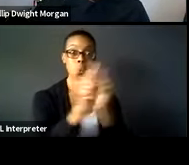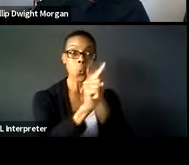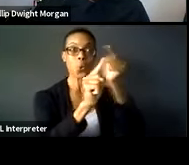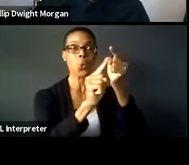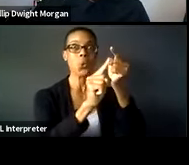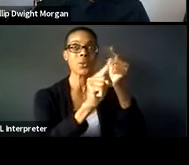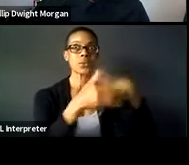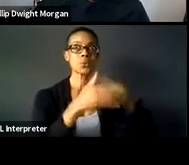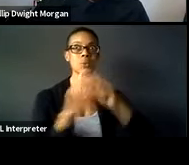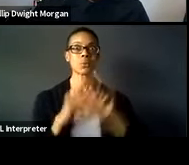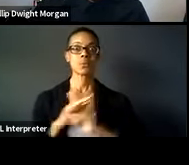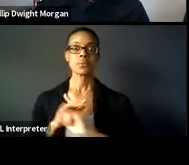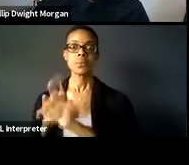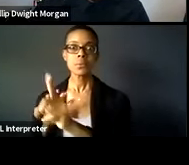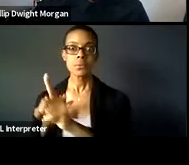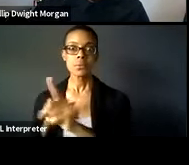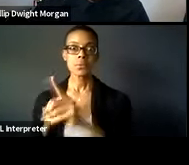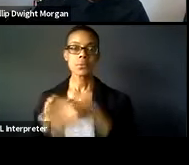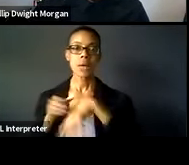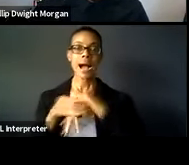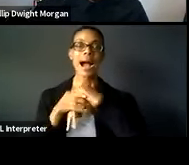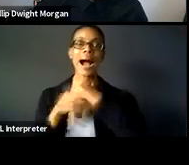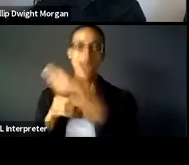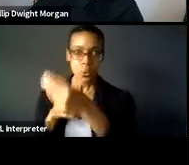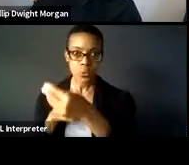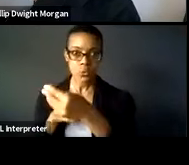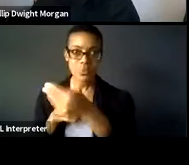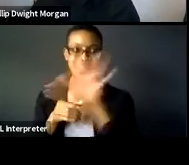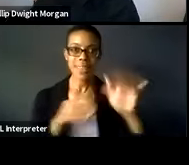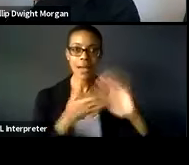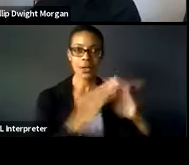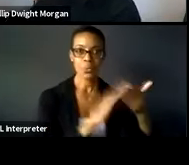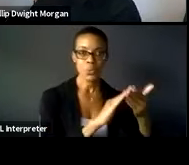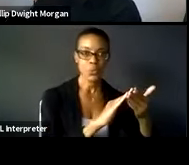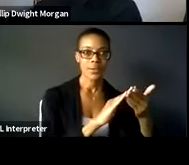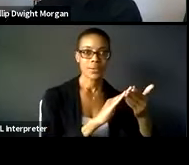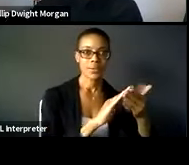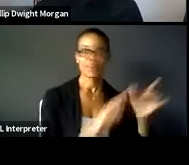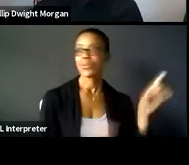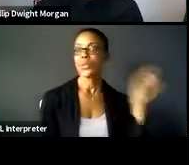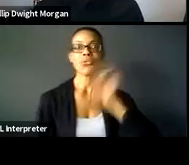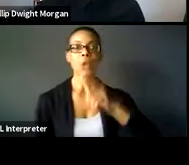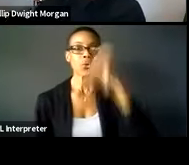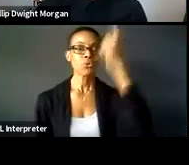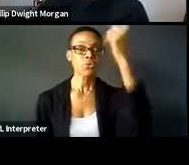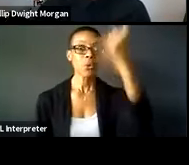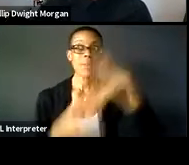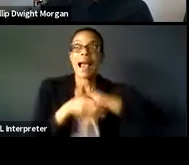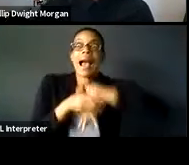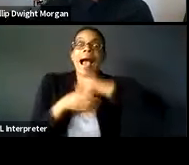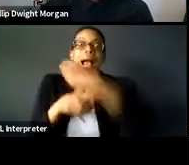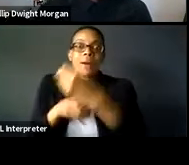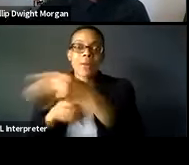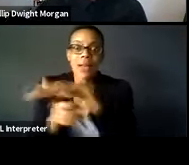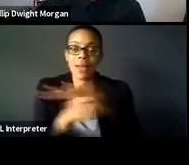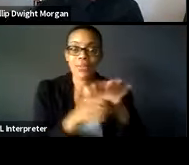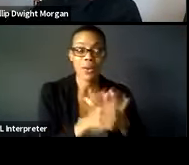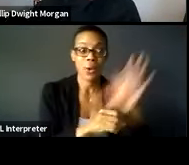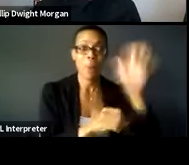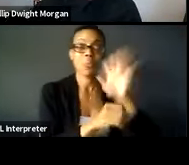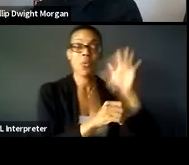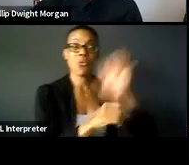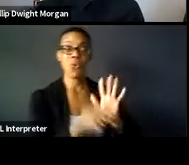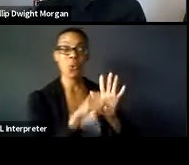out. This weird false burden of making it out of an area that was once unattractive, that is now